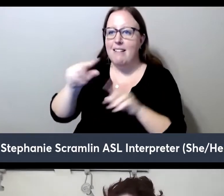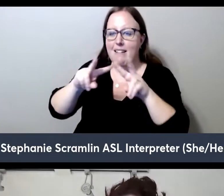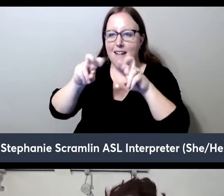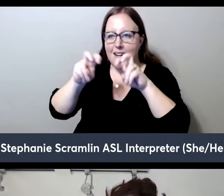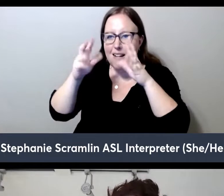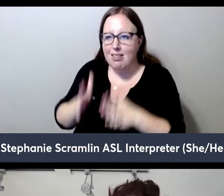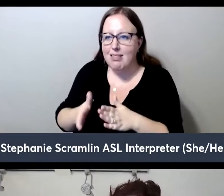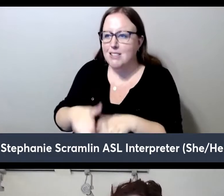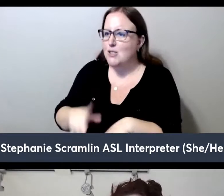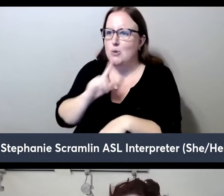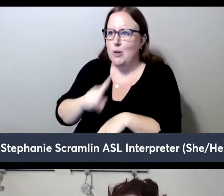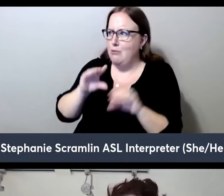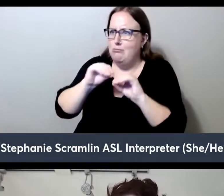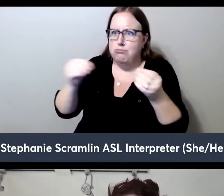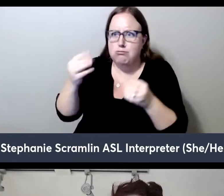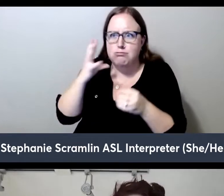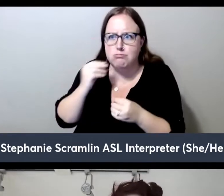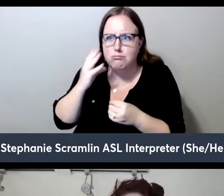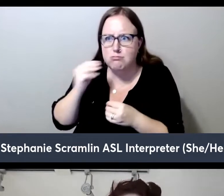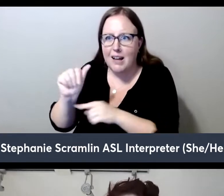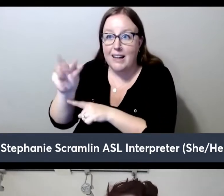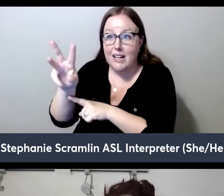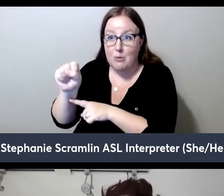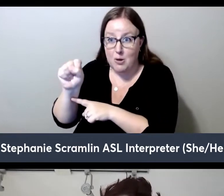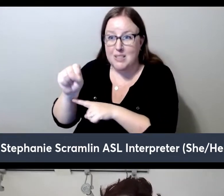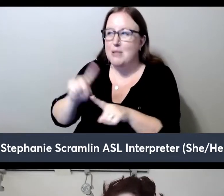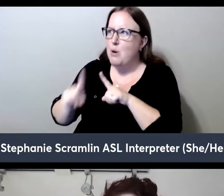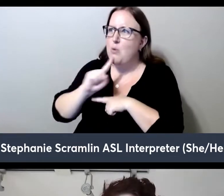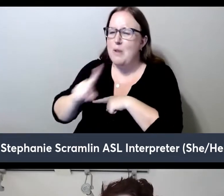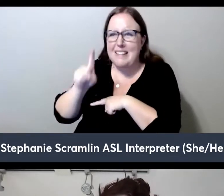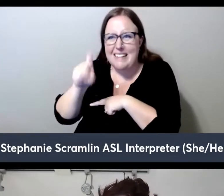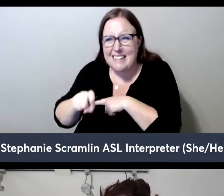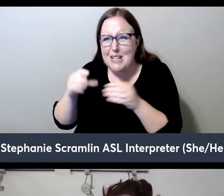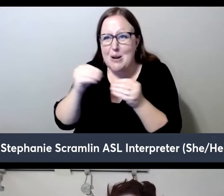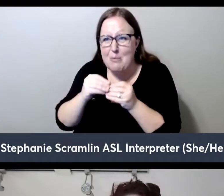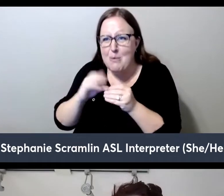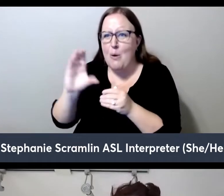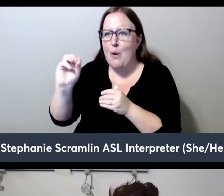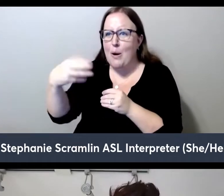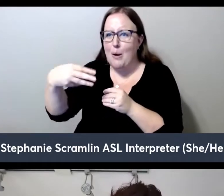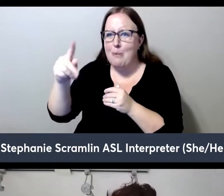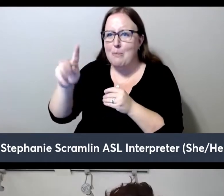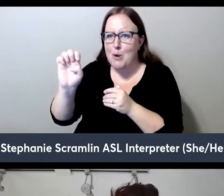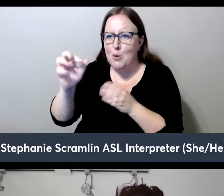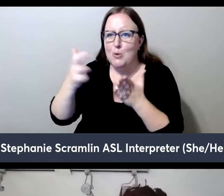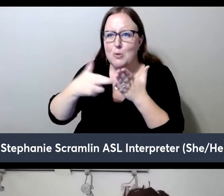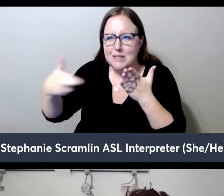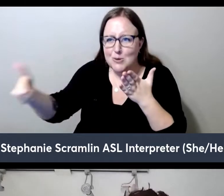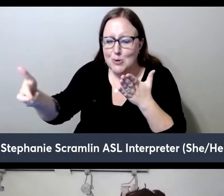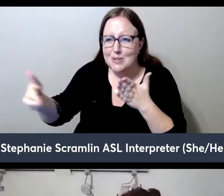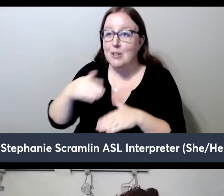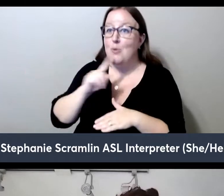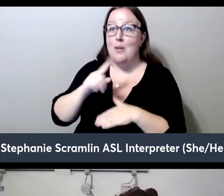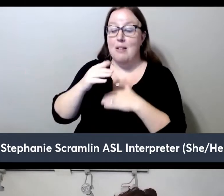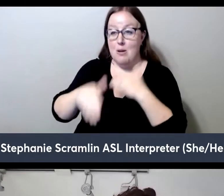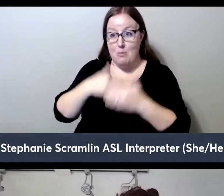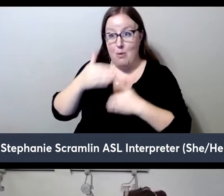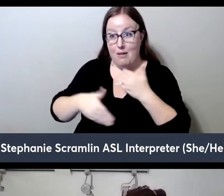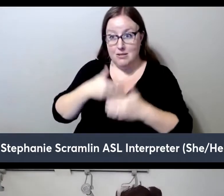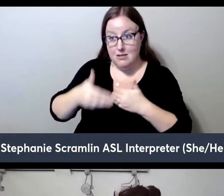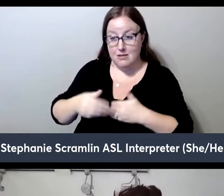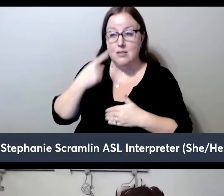any experience with AWS, but really needed more compute resources. And like the process for actually getting